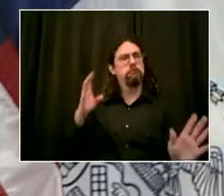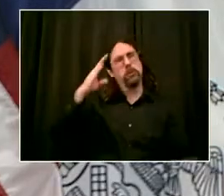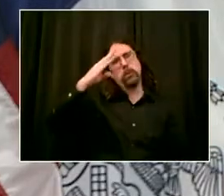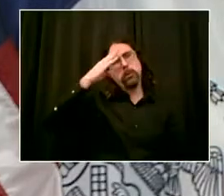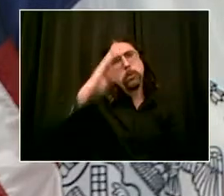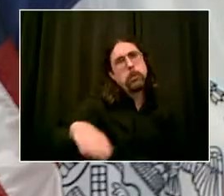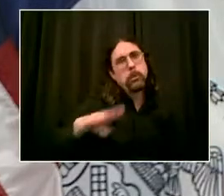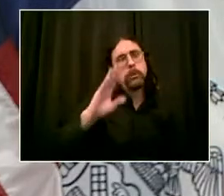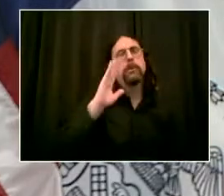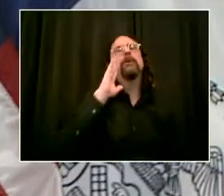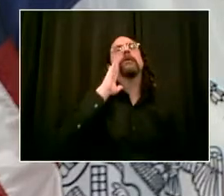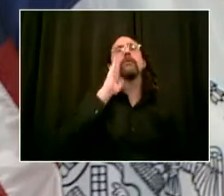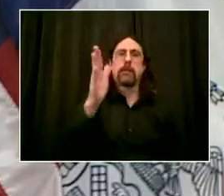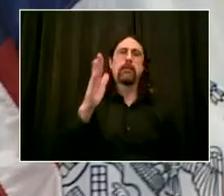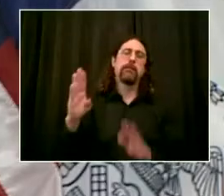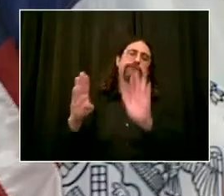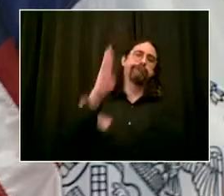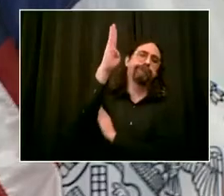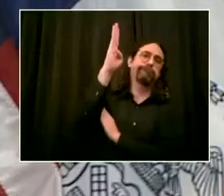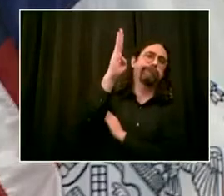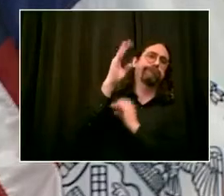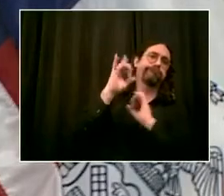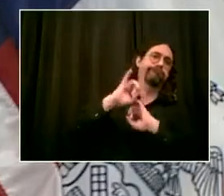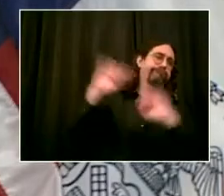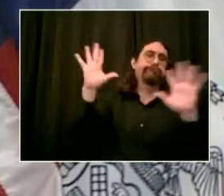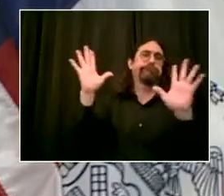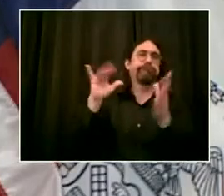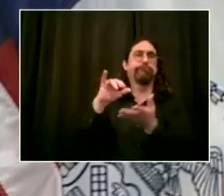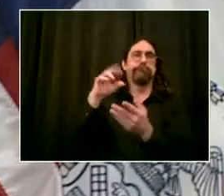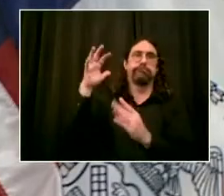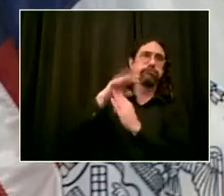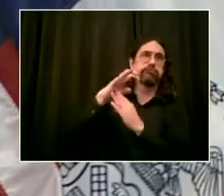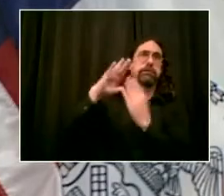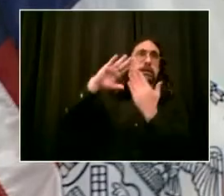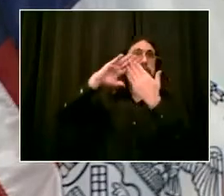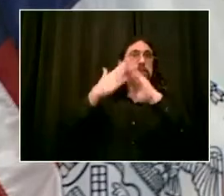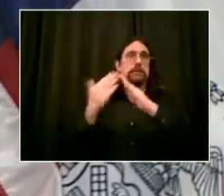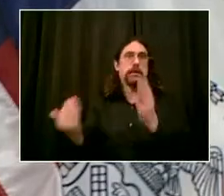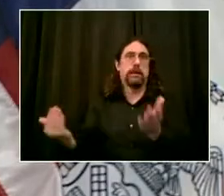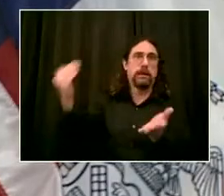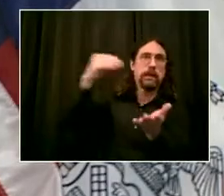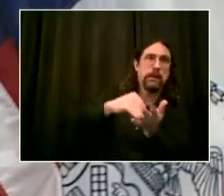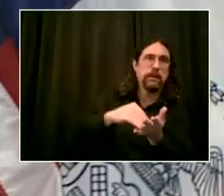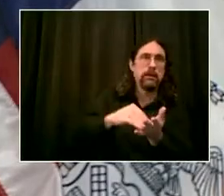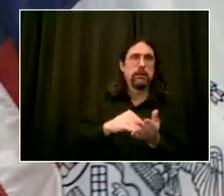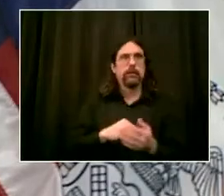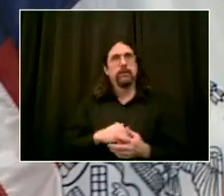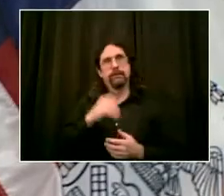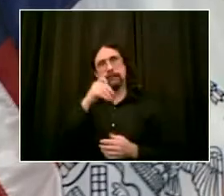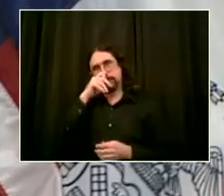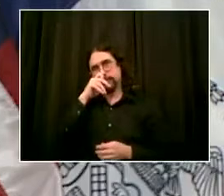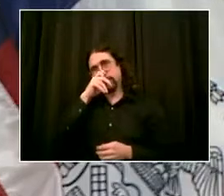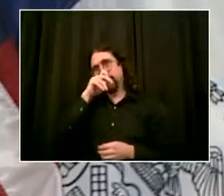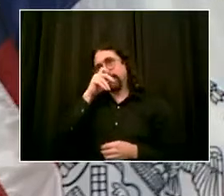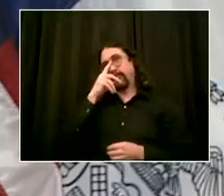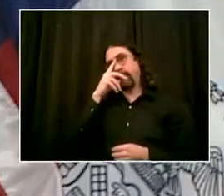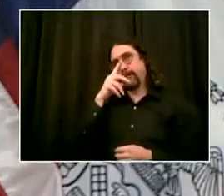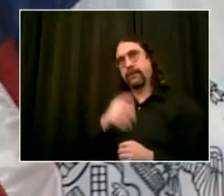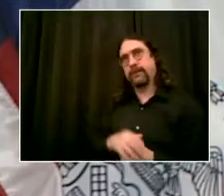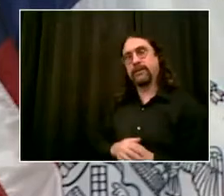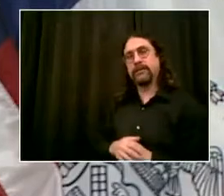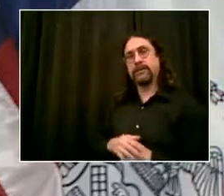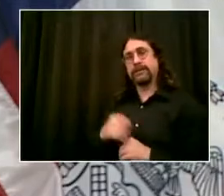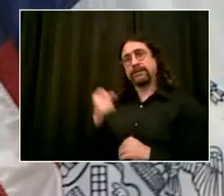long time ago and give us one more big stimulus to get us on that clear path to